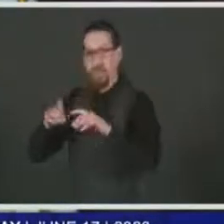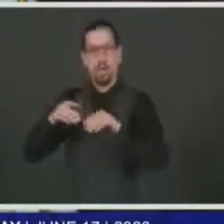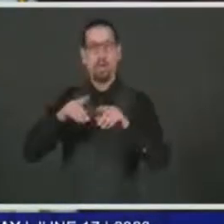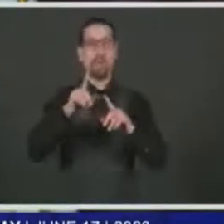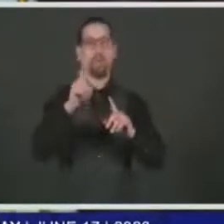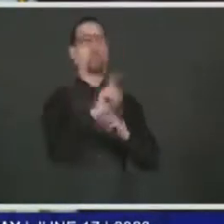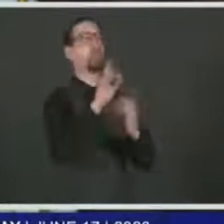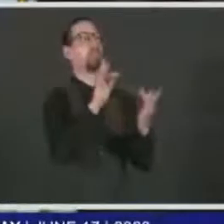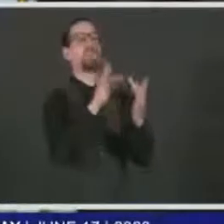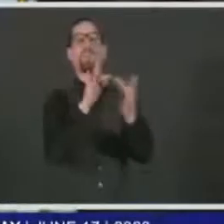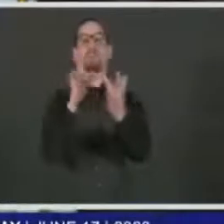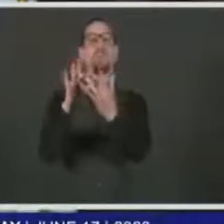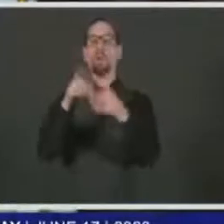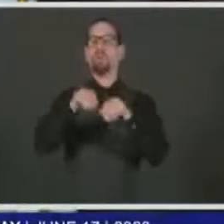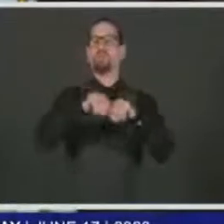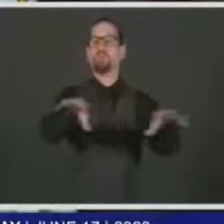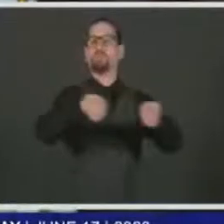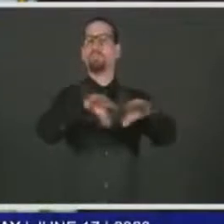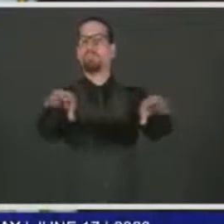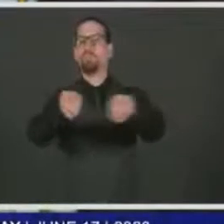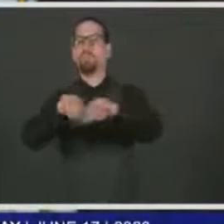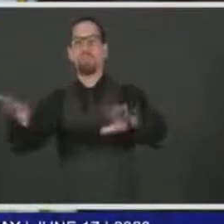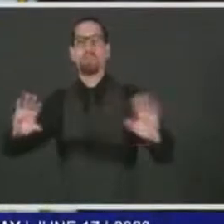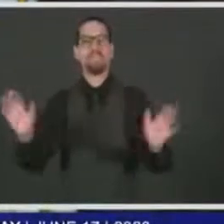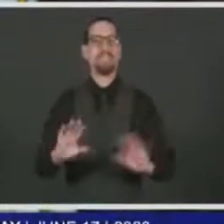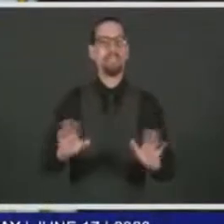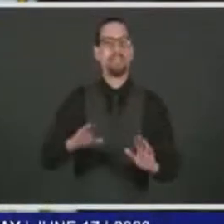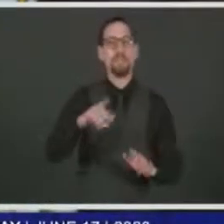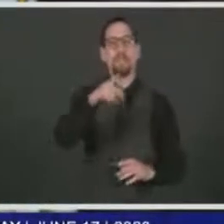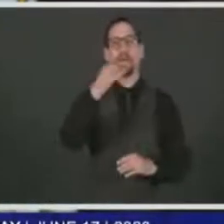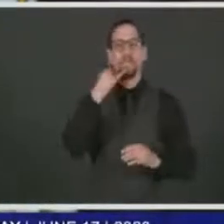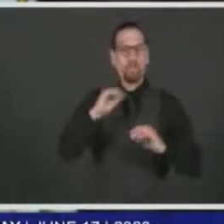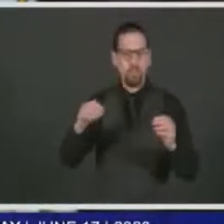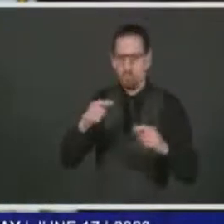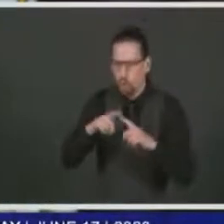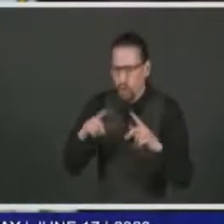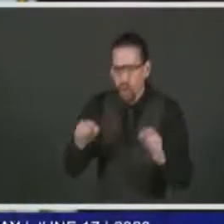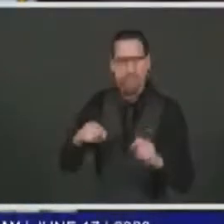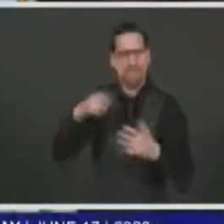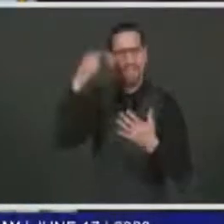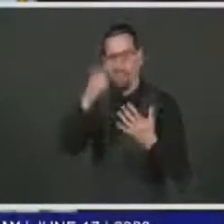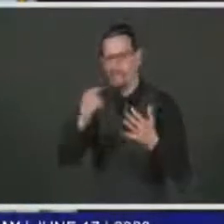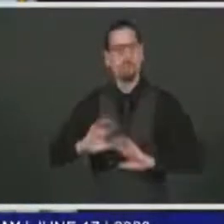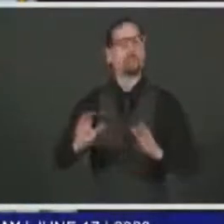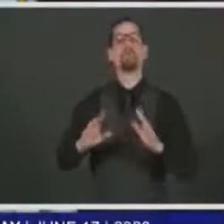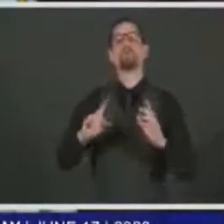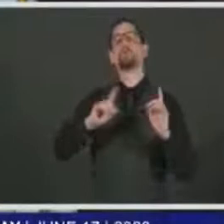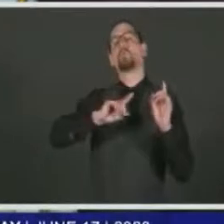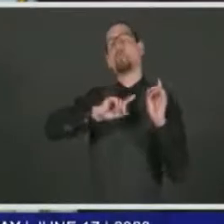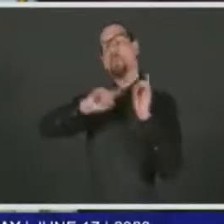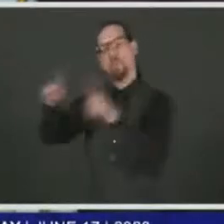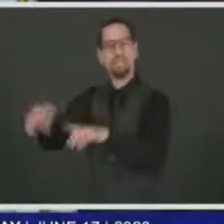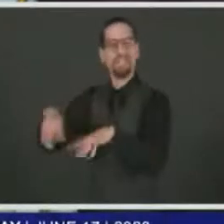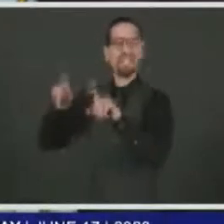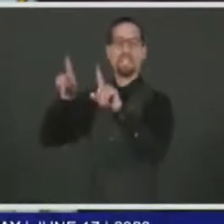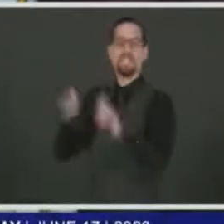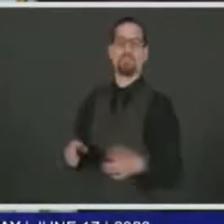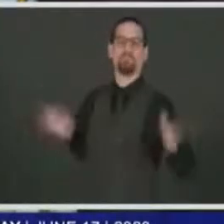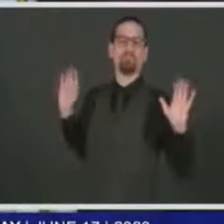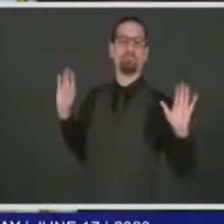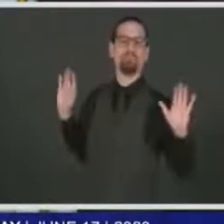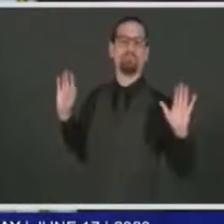I want to give you some data. So our percent positive rate in Central